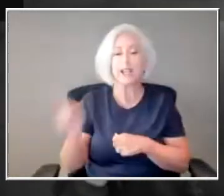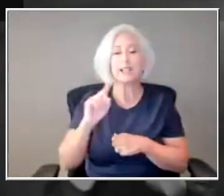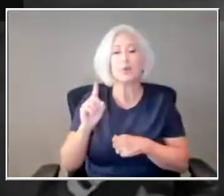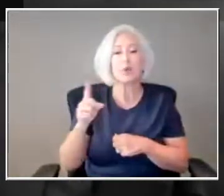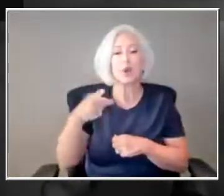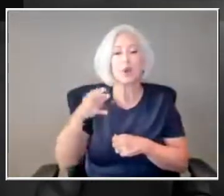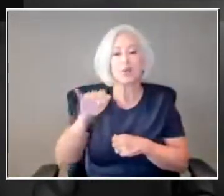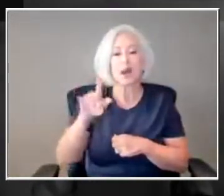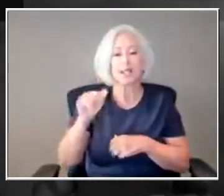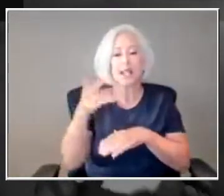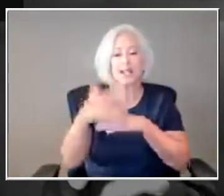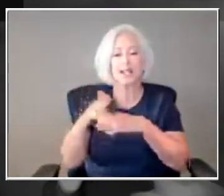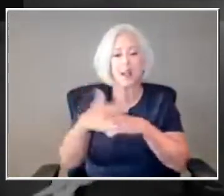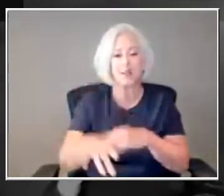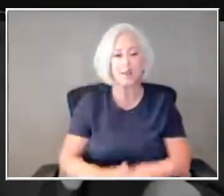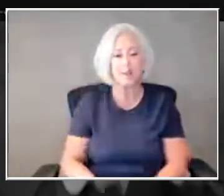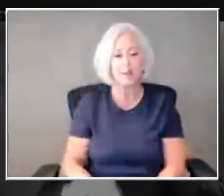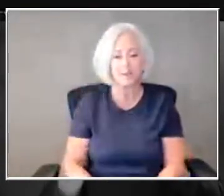available.